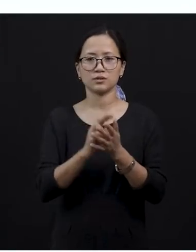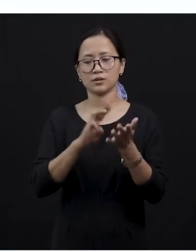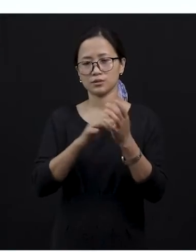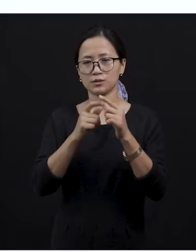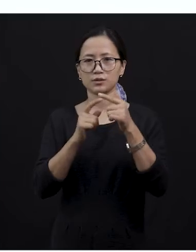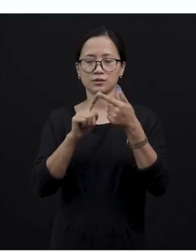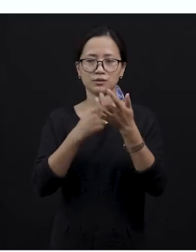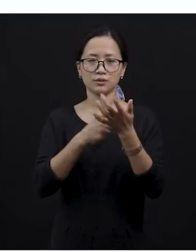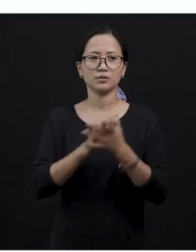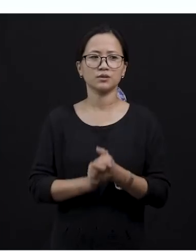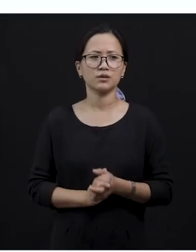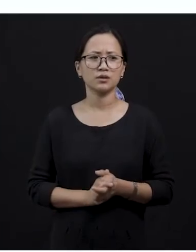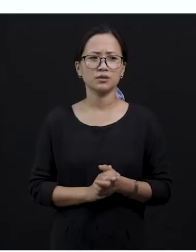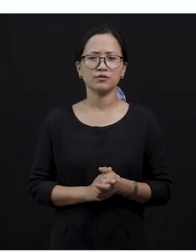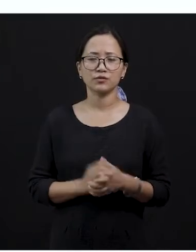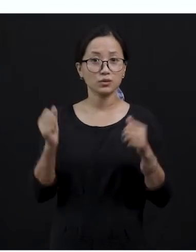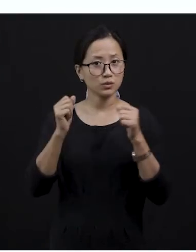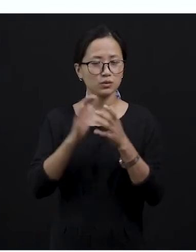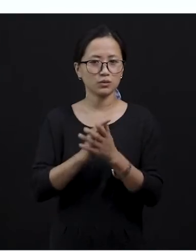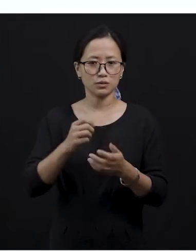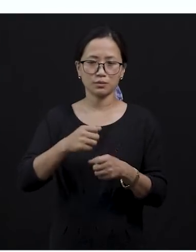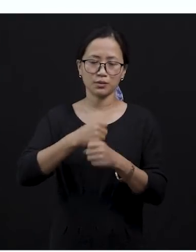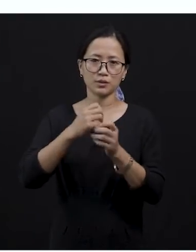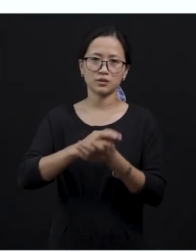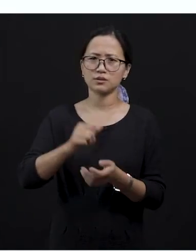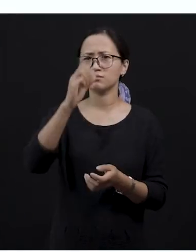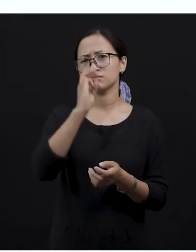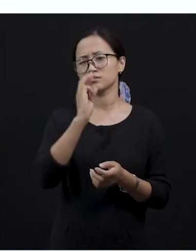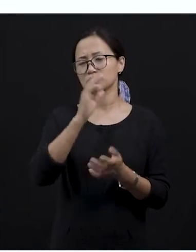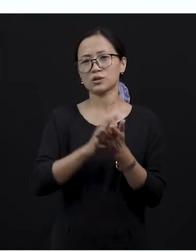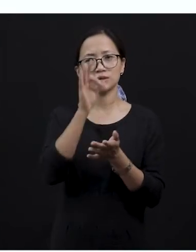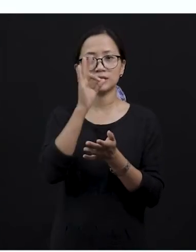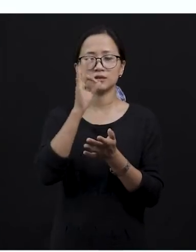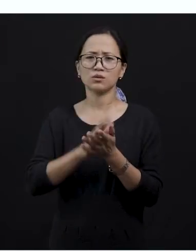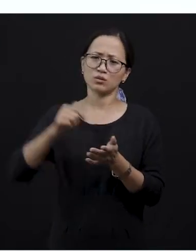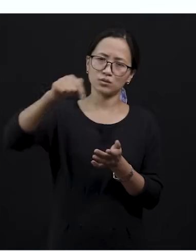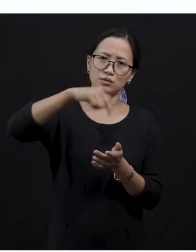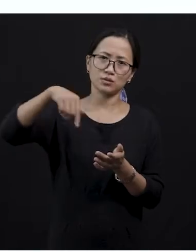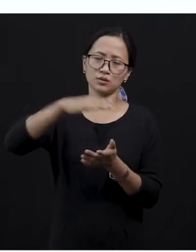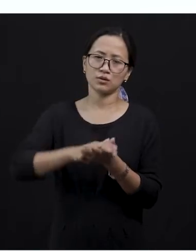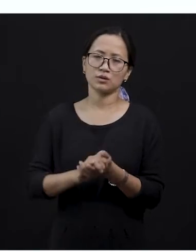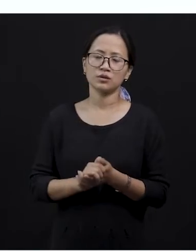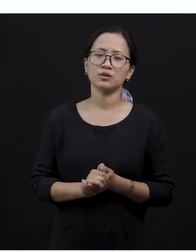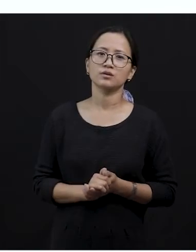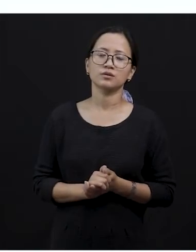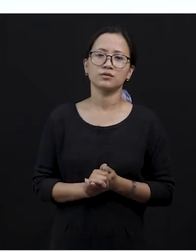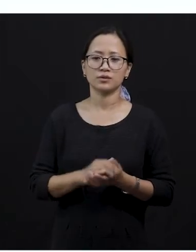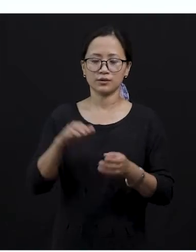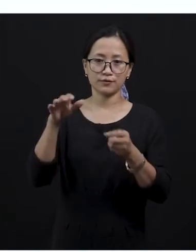cool, when you are making tea or when your mother is cooking, you just observe. Okay, when your mother is cooking with the vessel